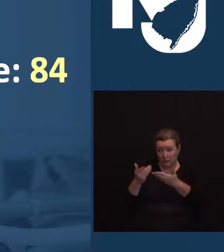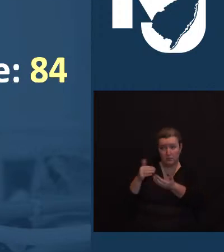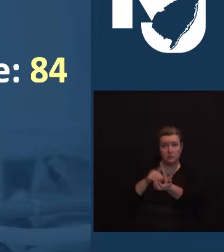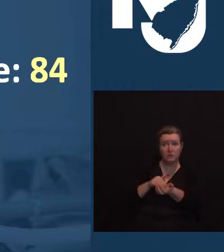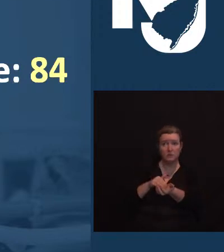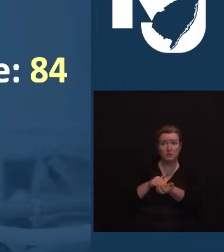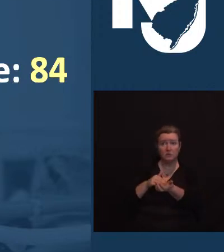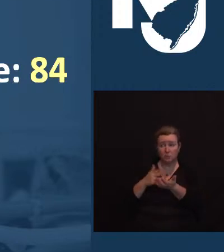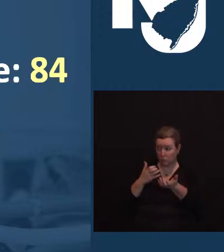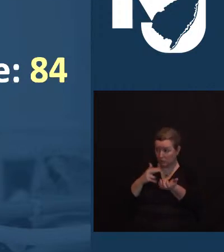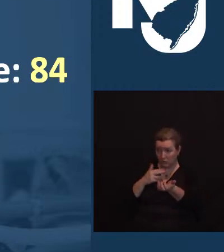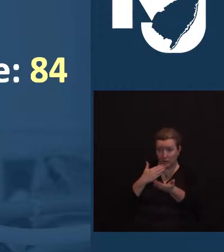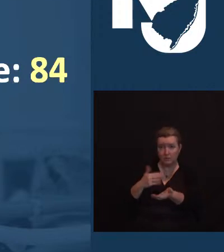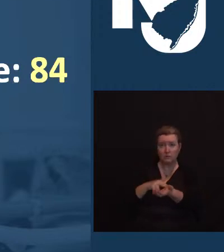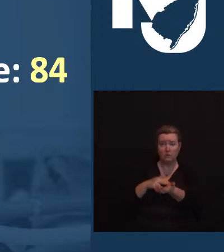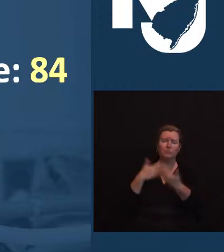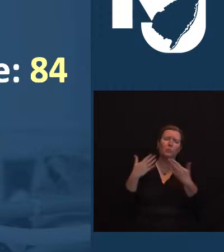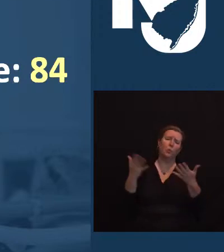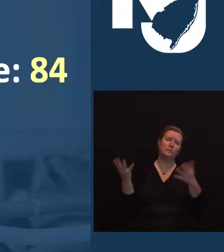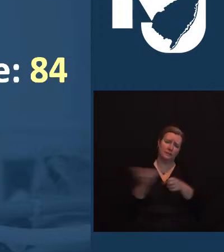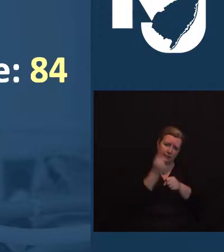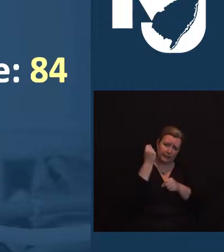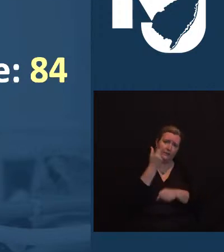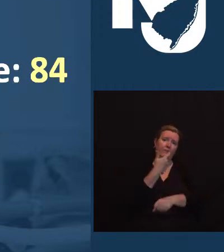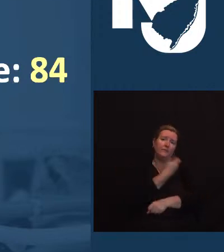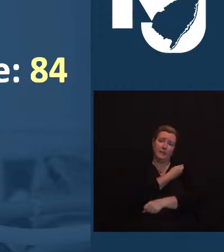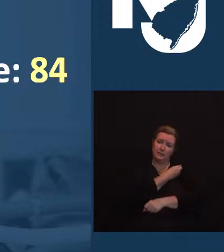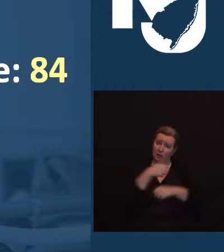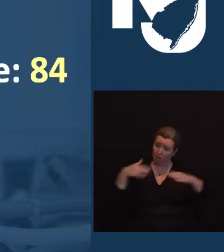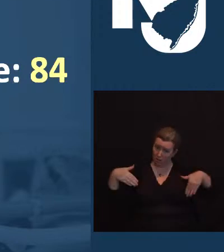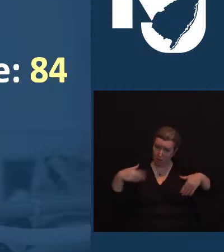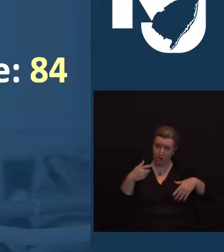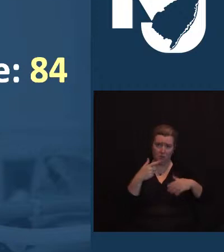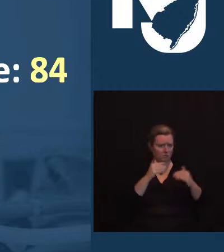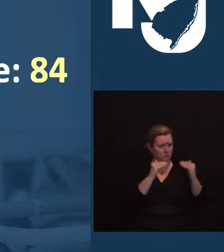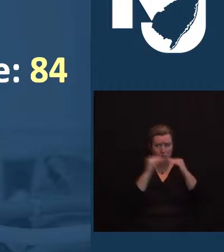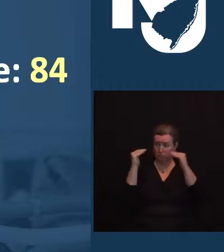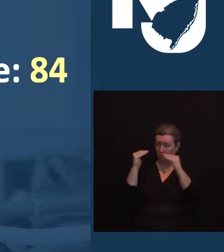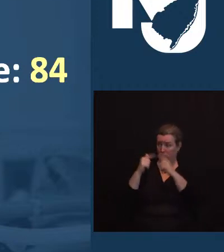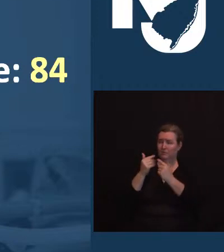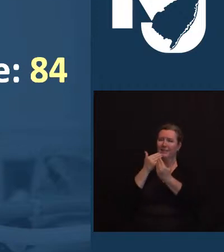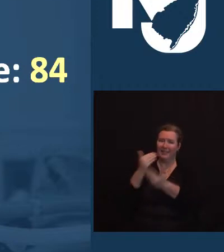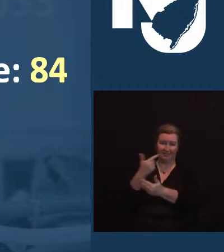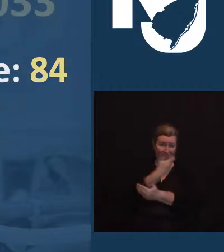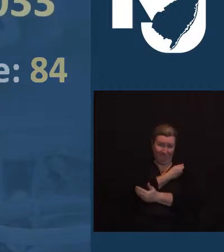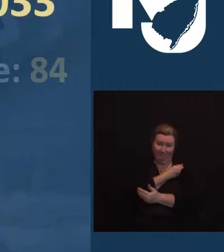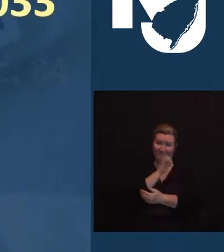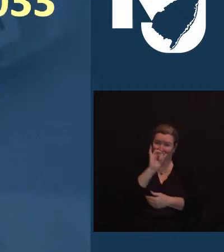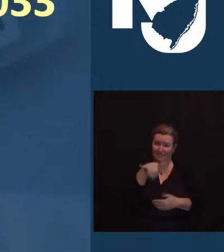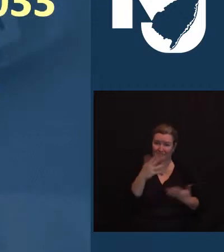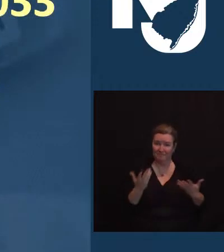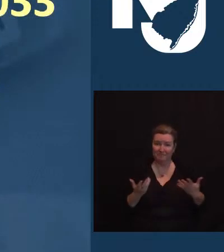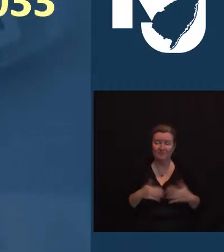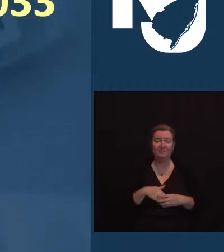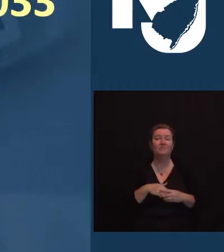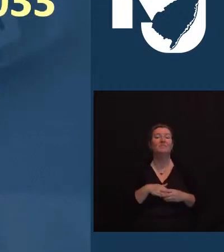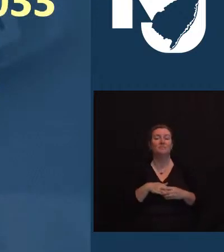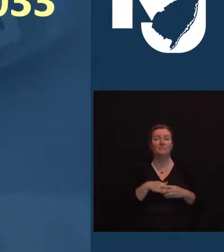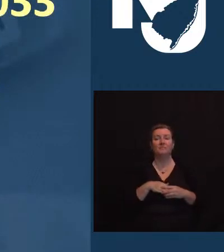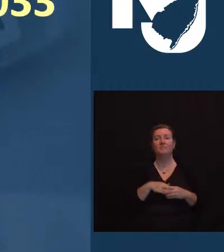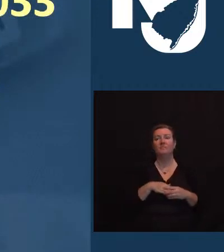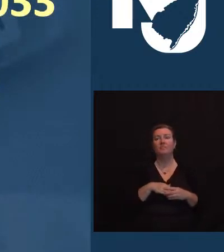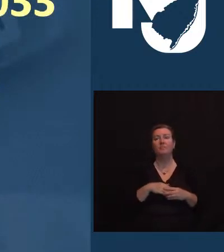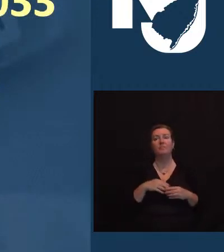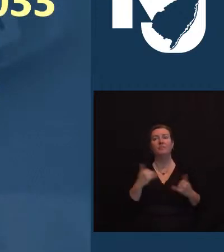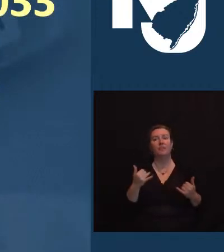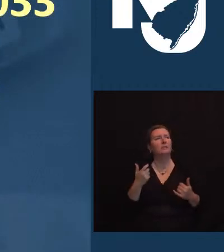begin with. That's another way to say thank you to our extraordinary healthcare workers. And here's the latest report on COVID confirmed and